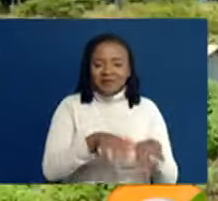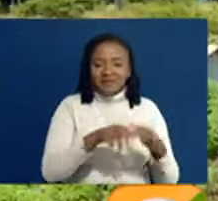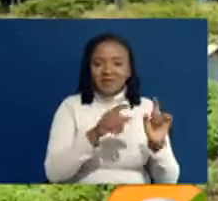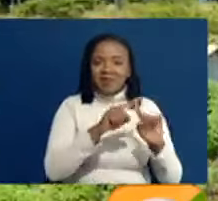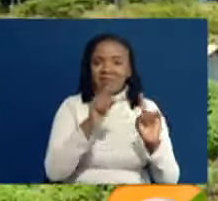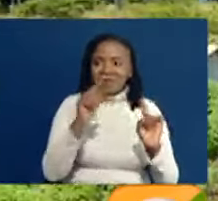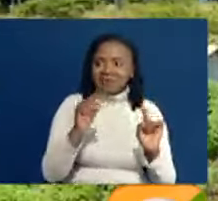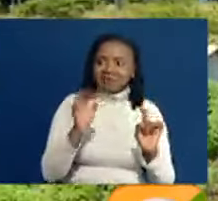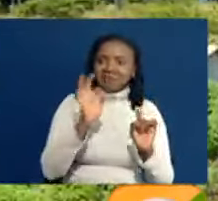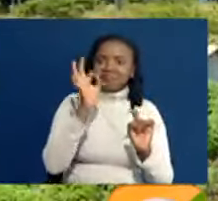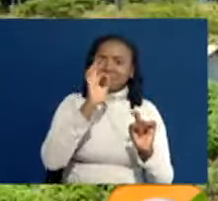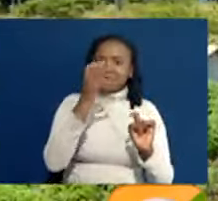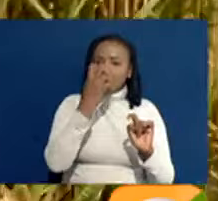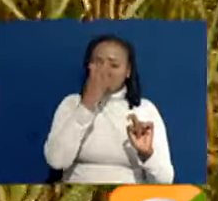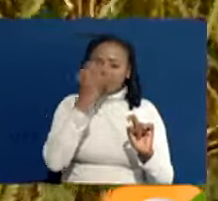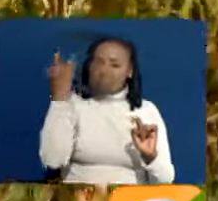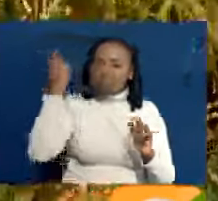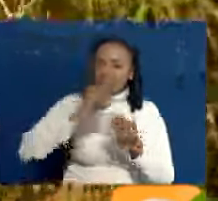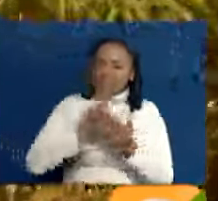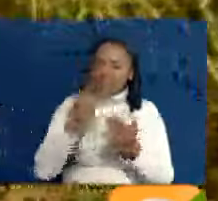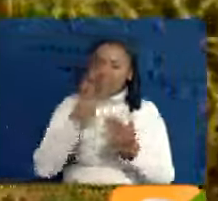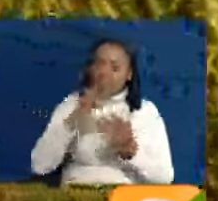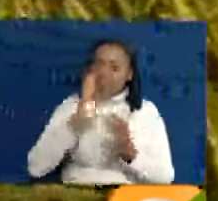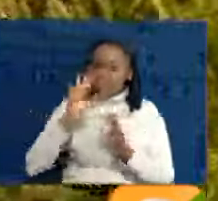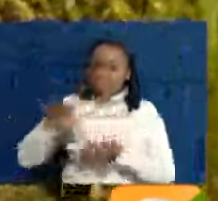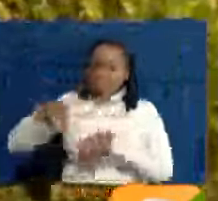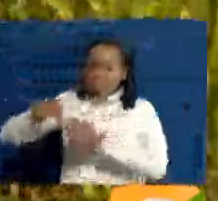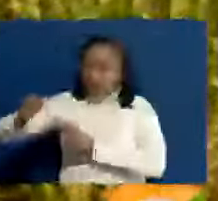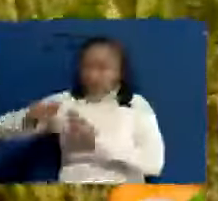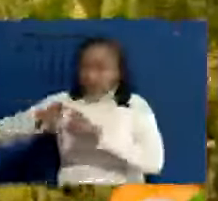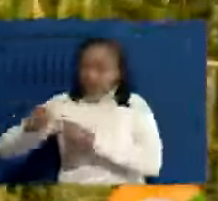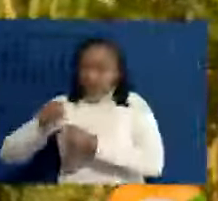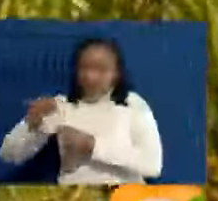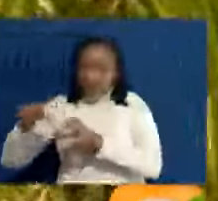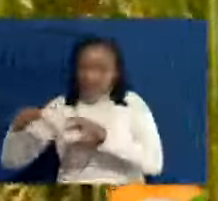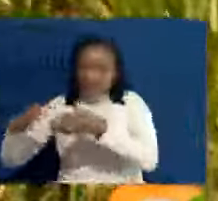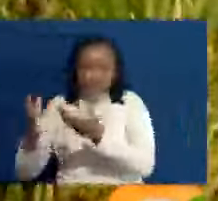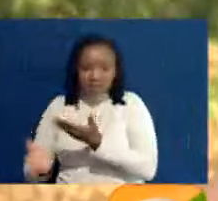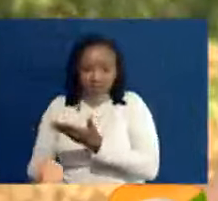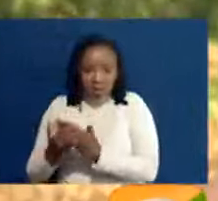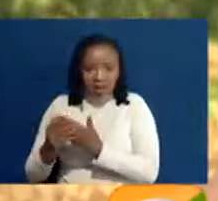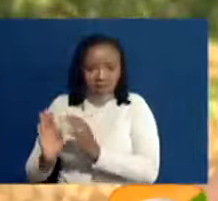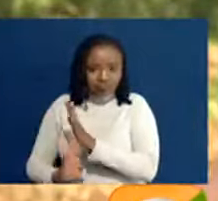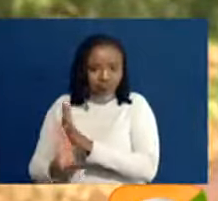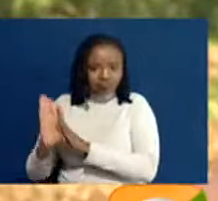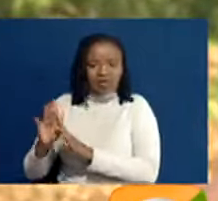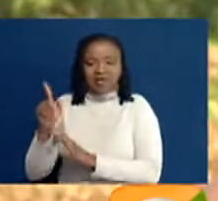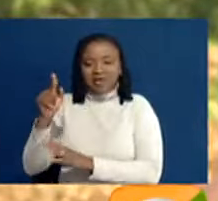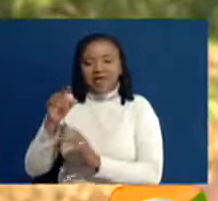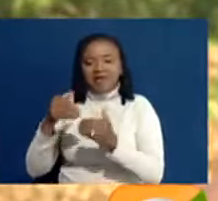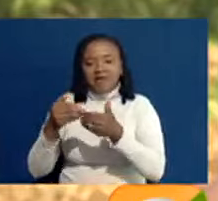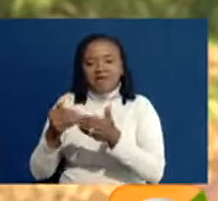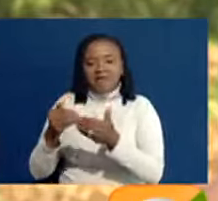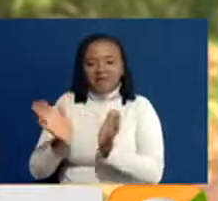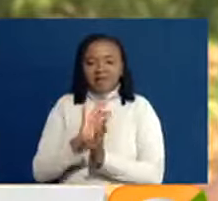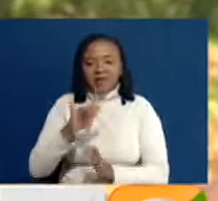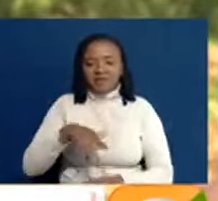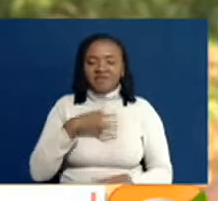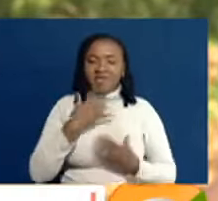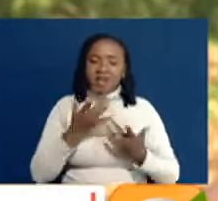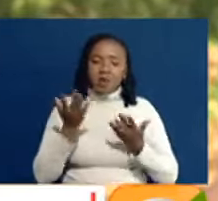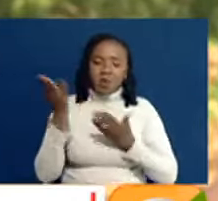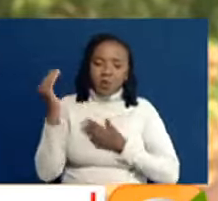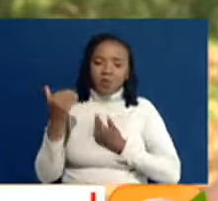by President William Ruto to take control of the company that has renewed their hope. Let the government put